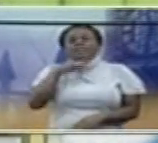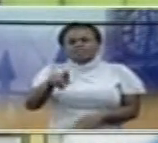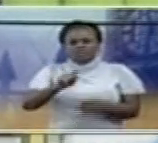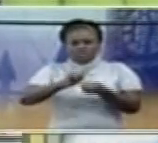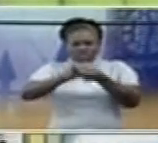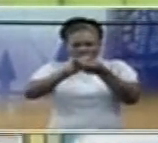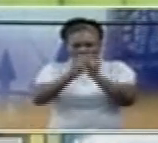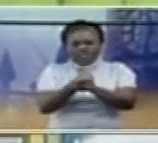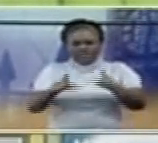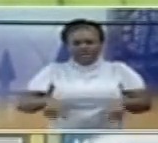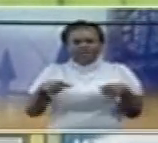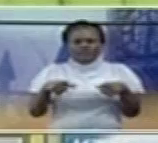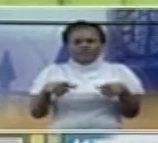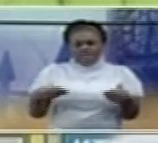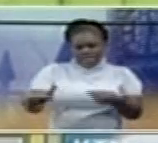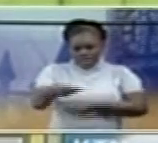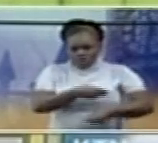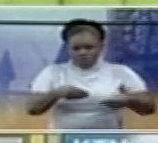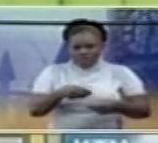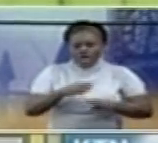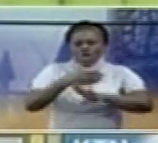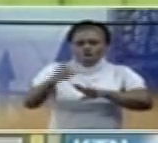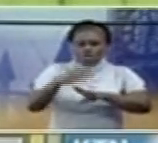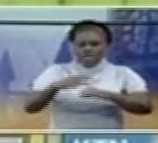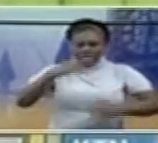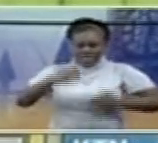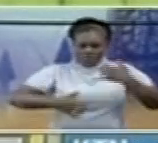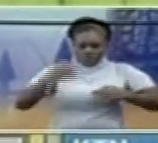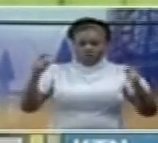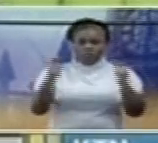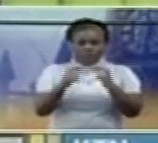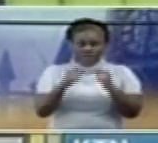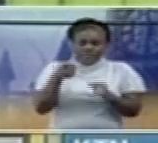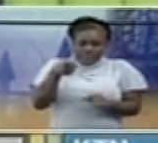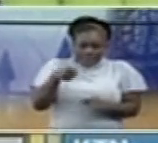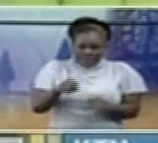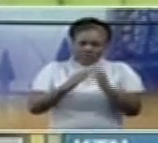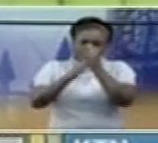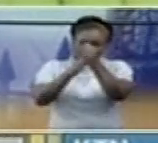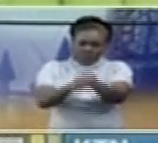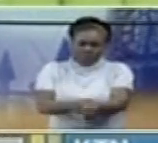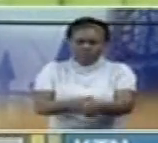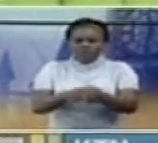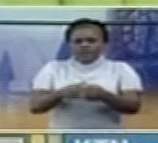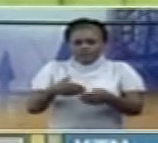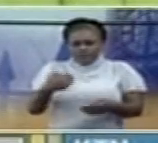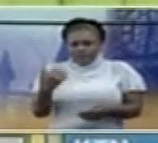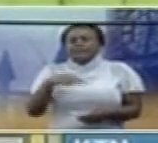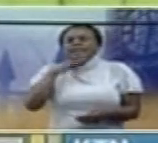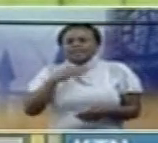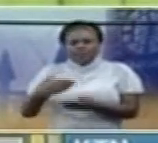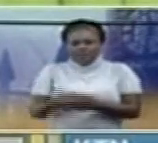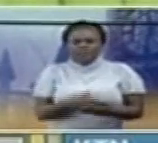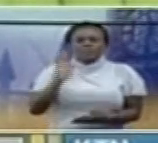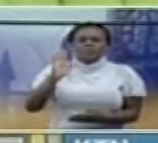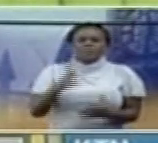chain of disruption, economic loss, emotional pain, that often leads to the death of her baby.